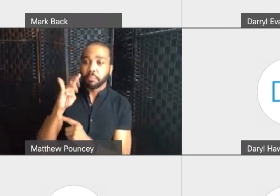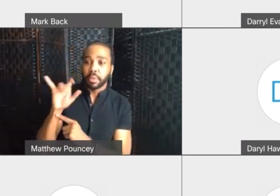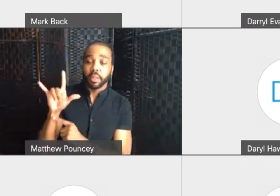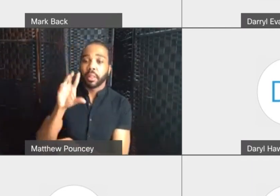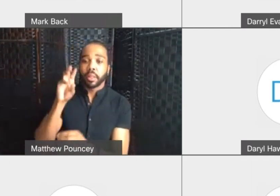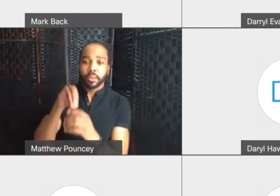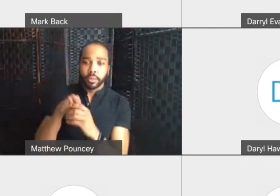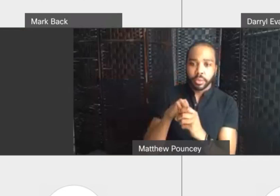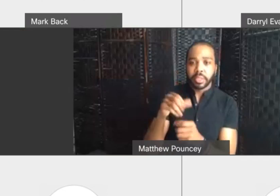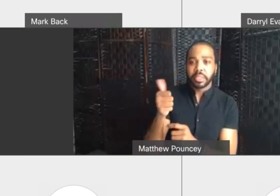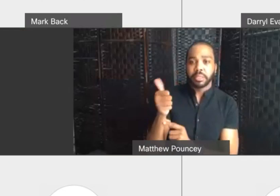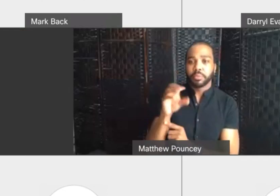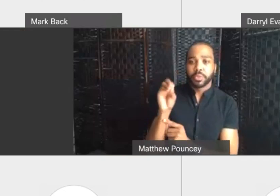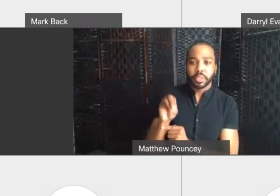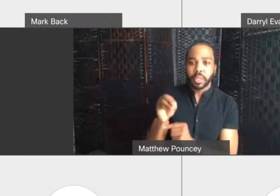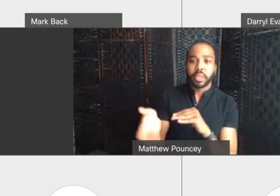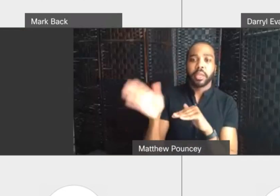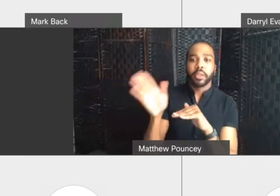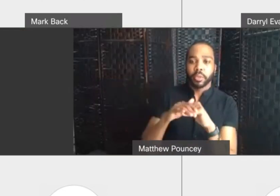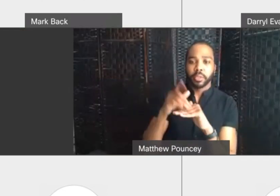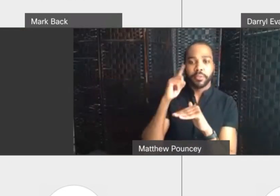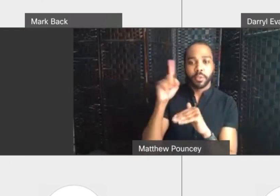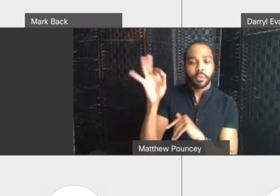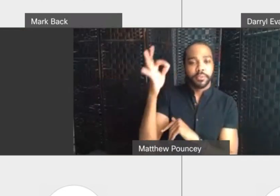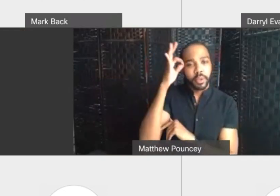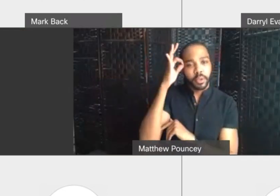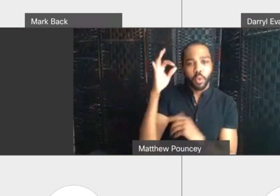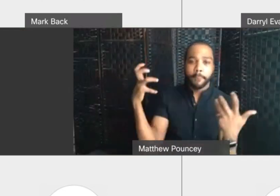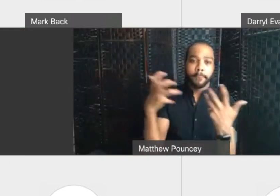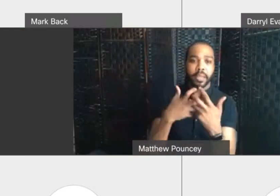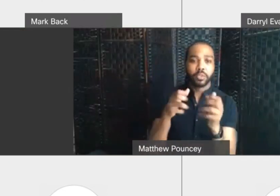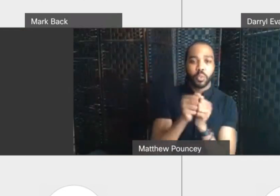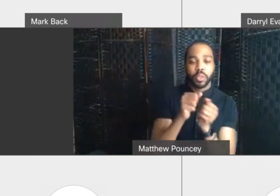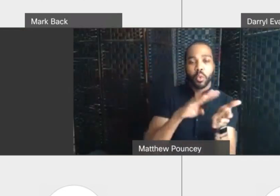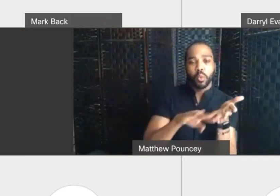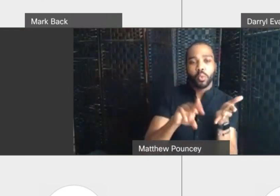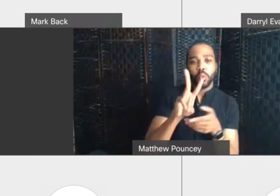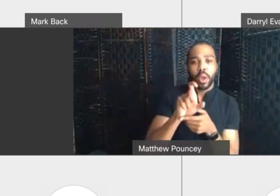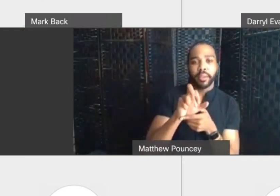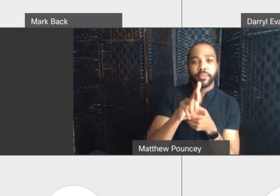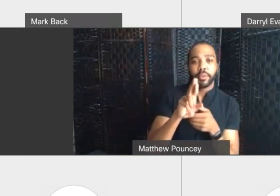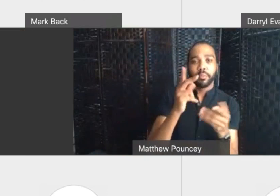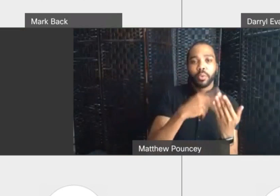a 10% increase in the federal match for waiver programs.